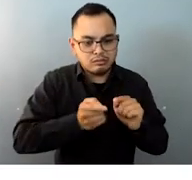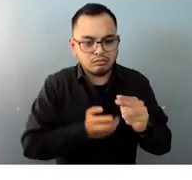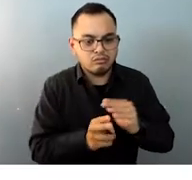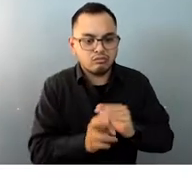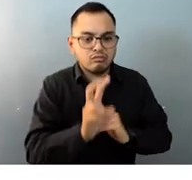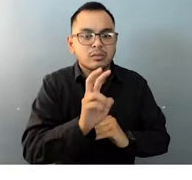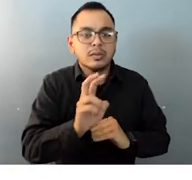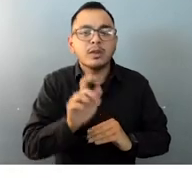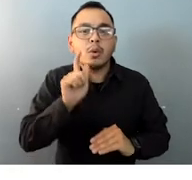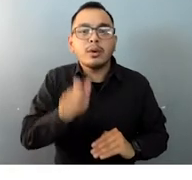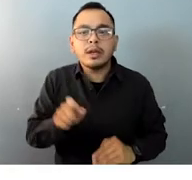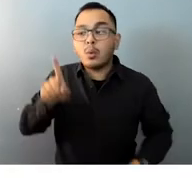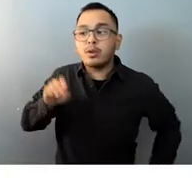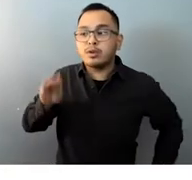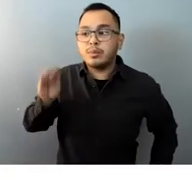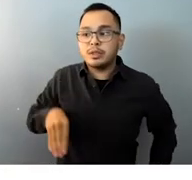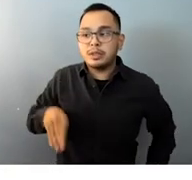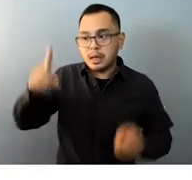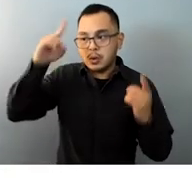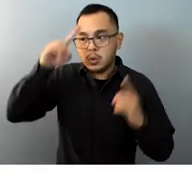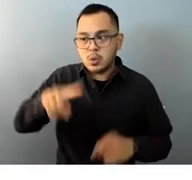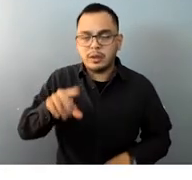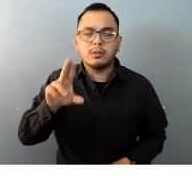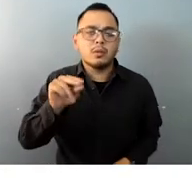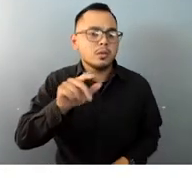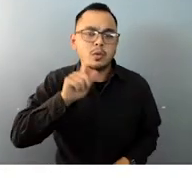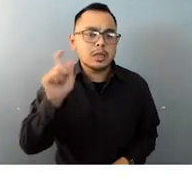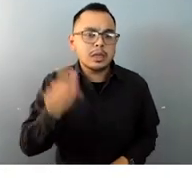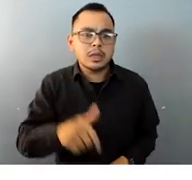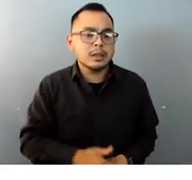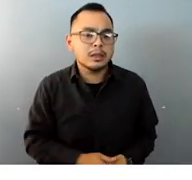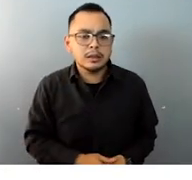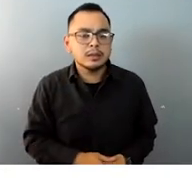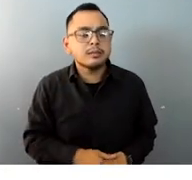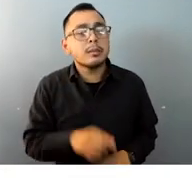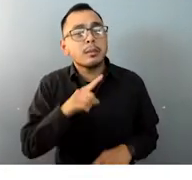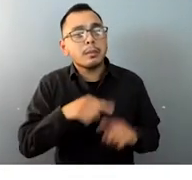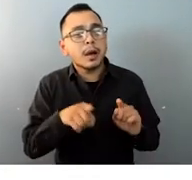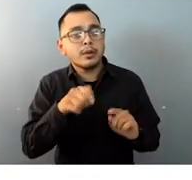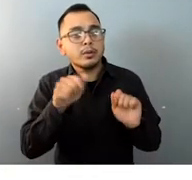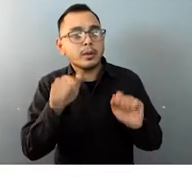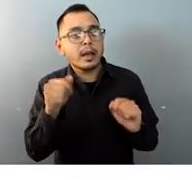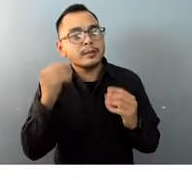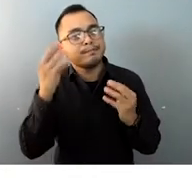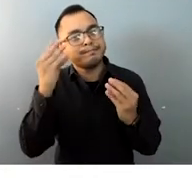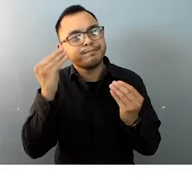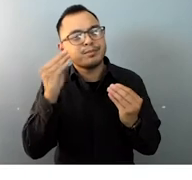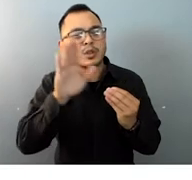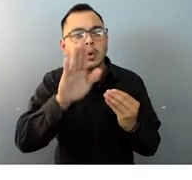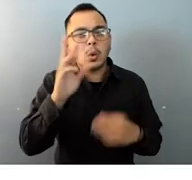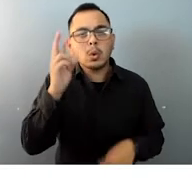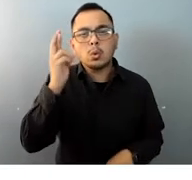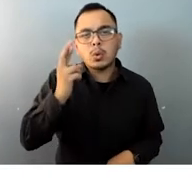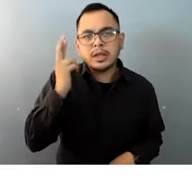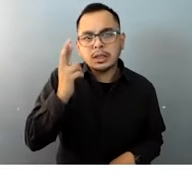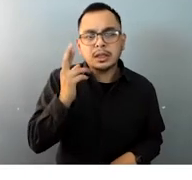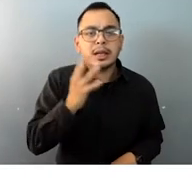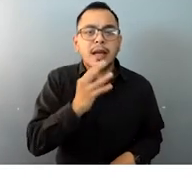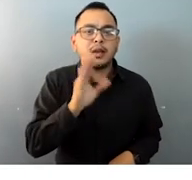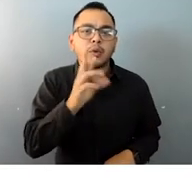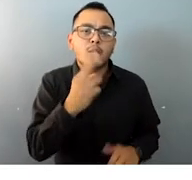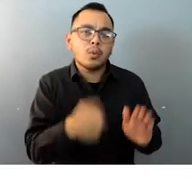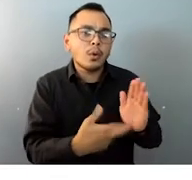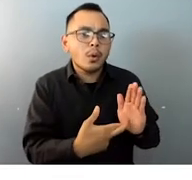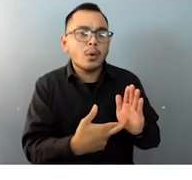children, you know, you don't have to say, well, I agree or understand 100%. But think about your